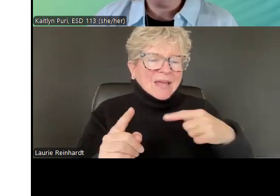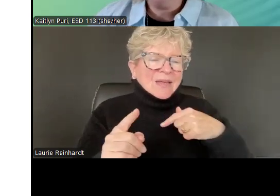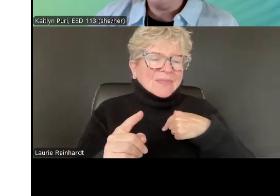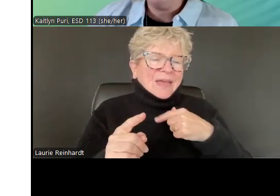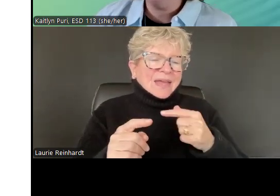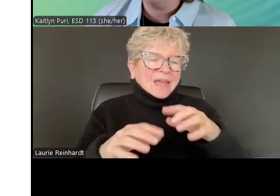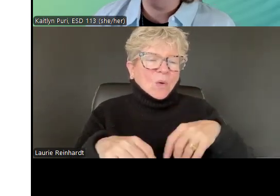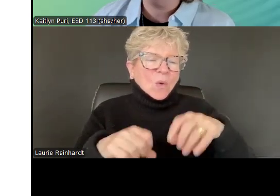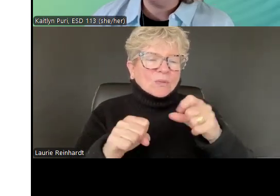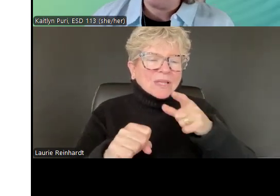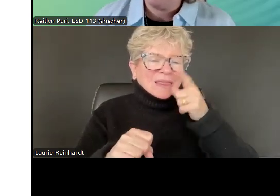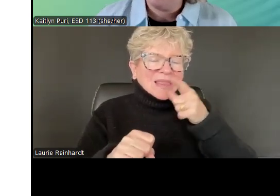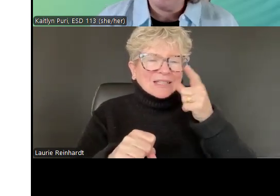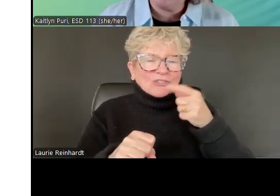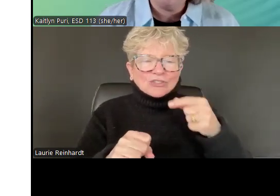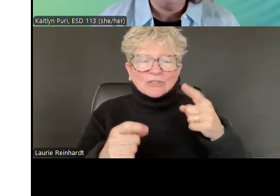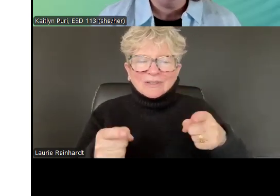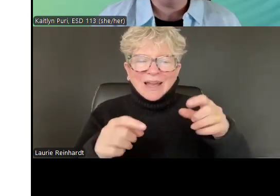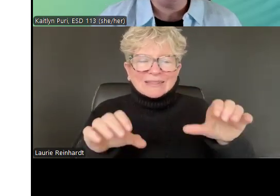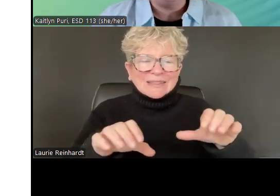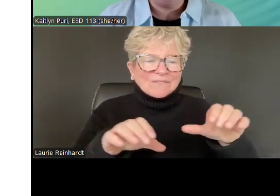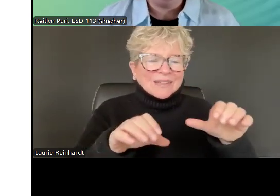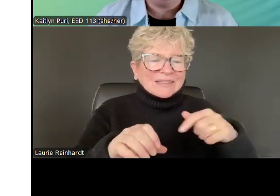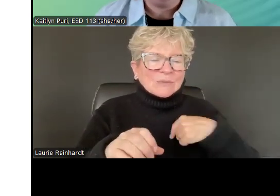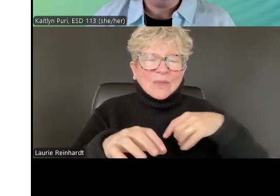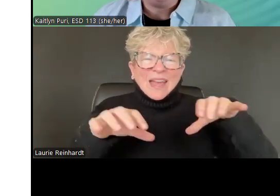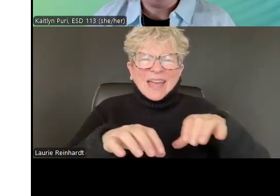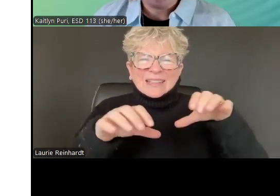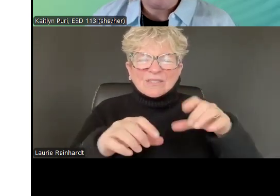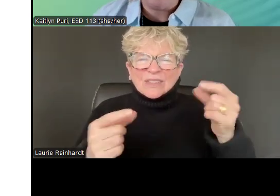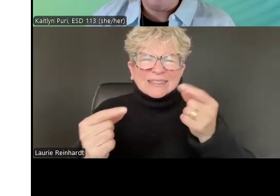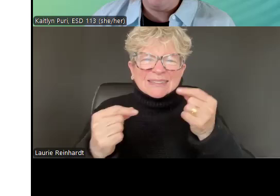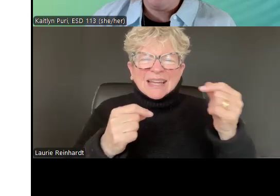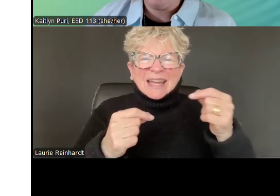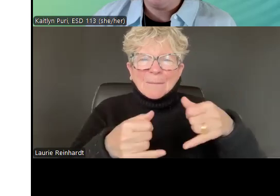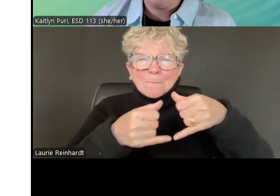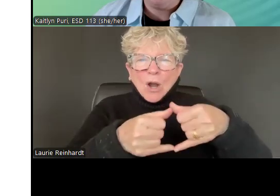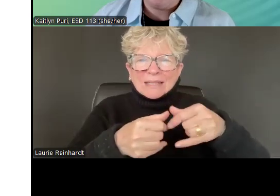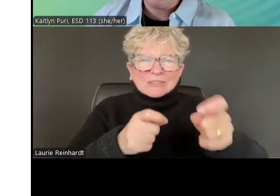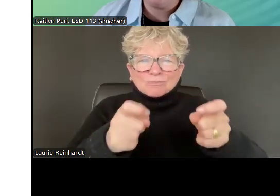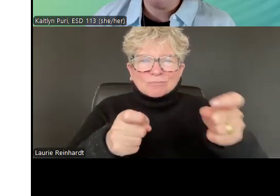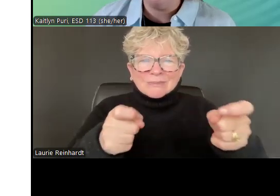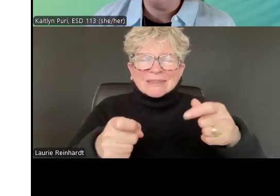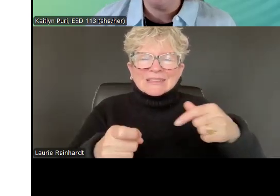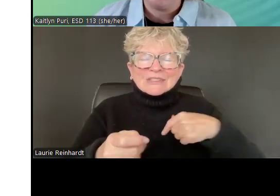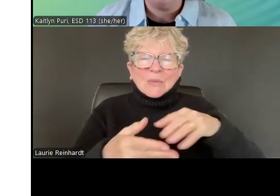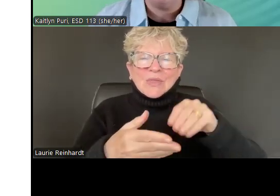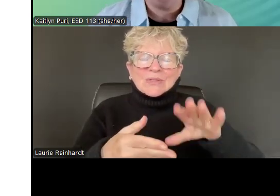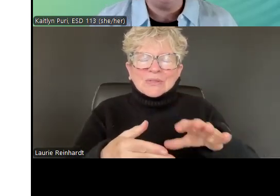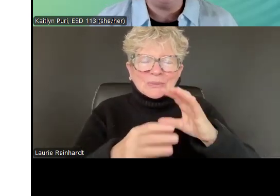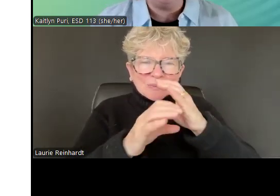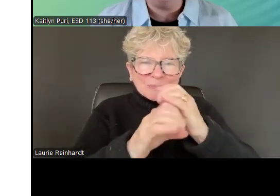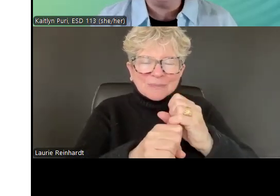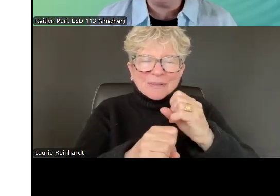or activities and prizes. So we do see a lot of buy-in from the students in